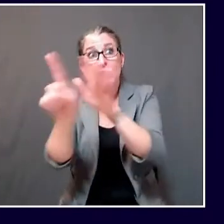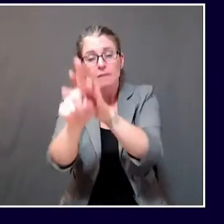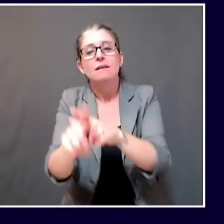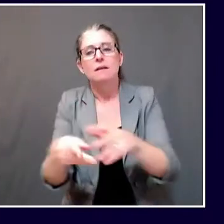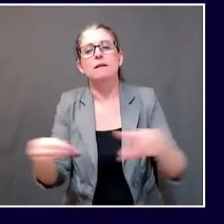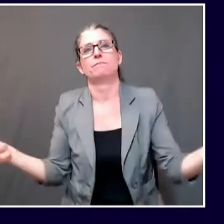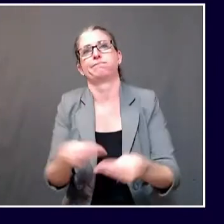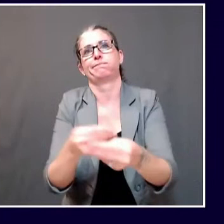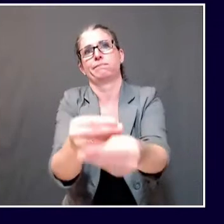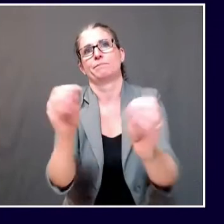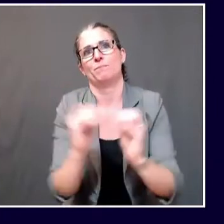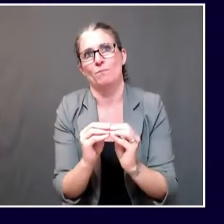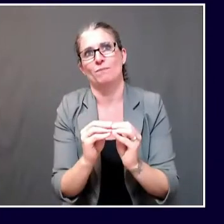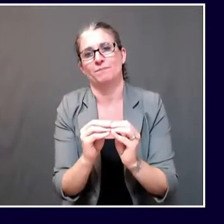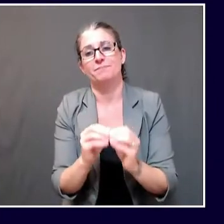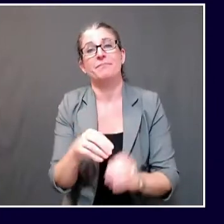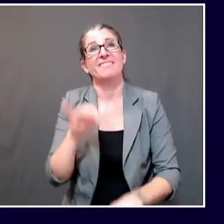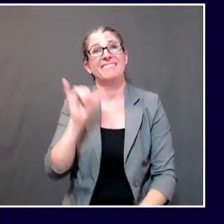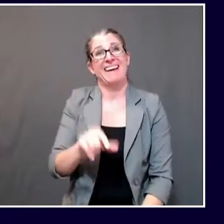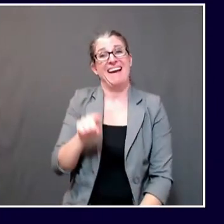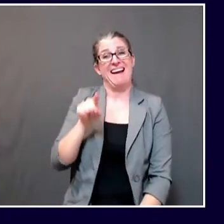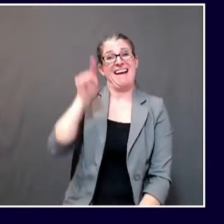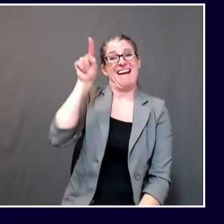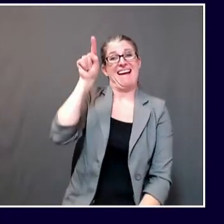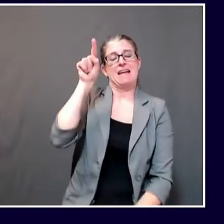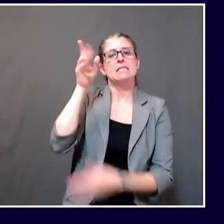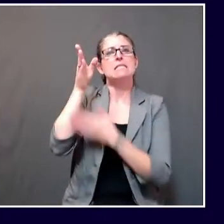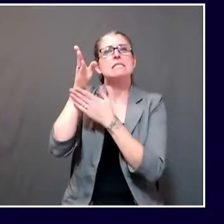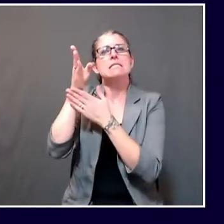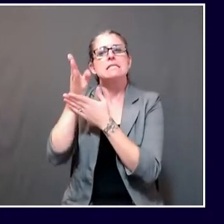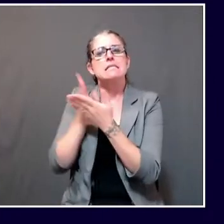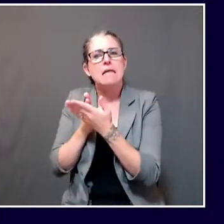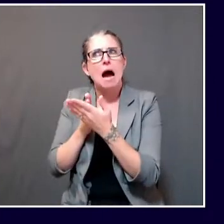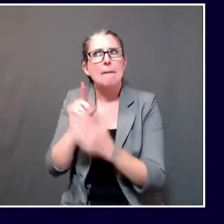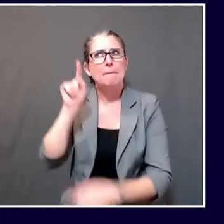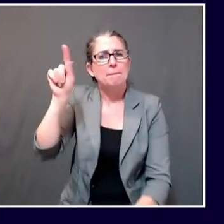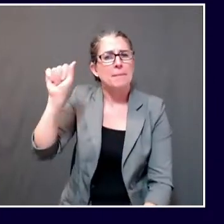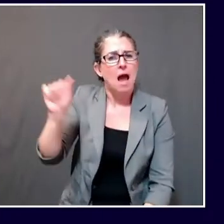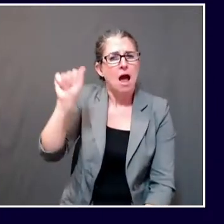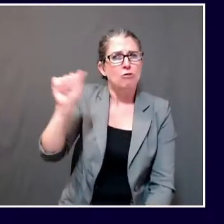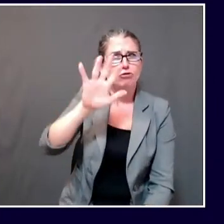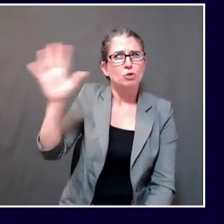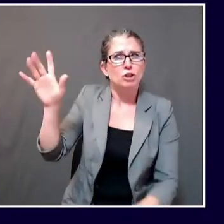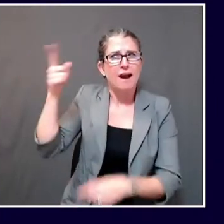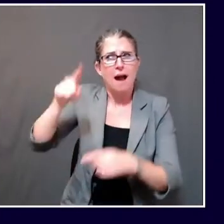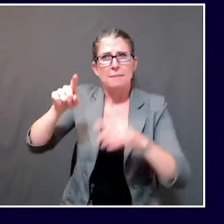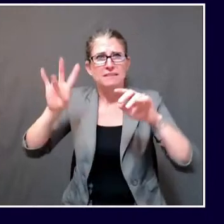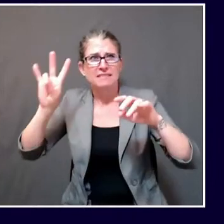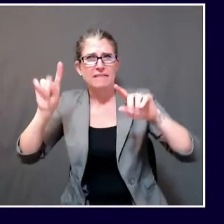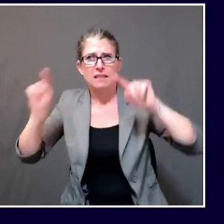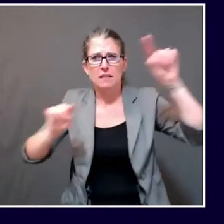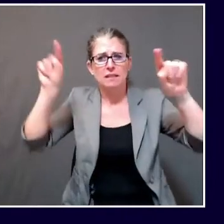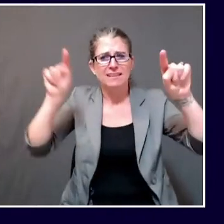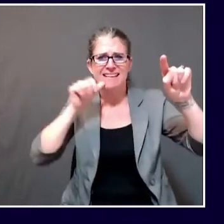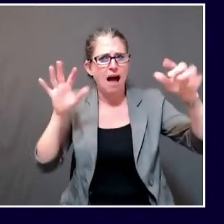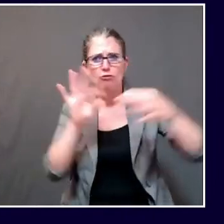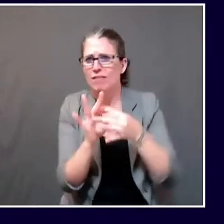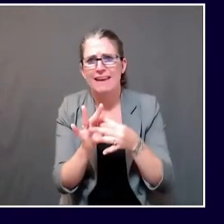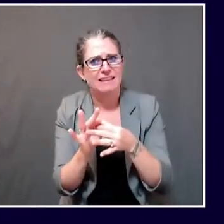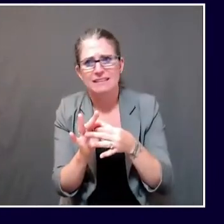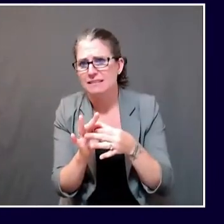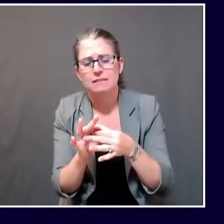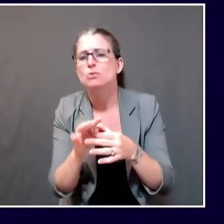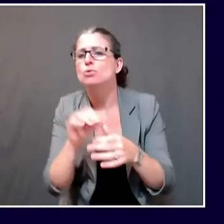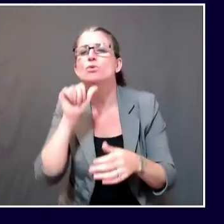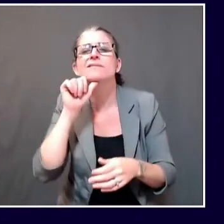say is that across the state, we're seeing dispersion of COVID-19 to counties where the rates were previously low.